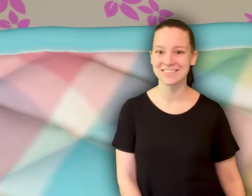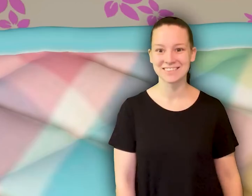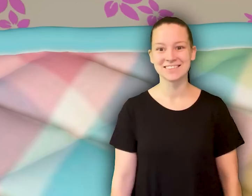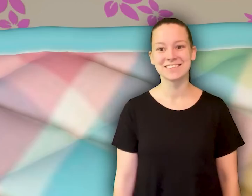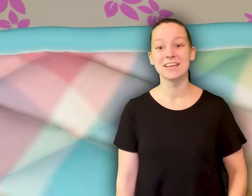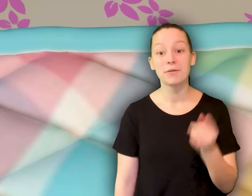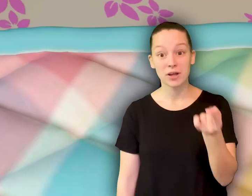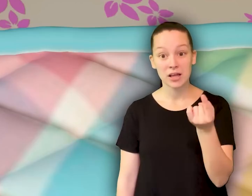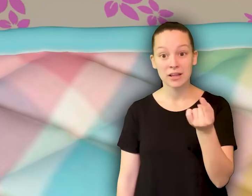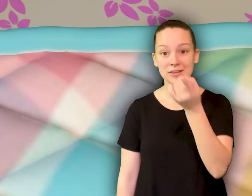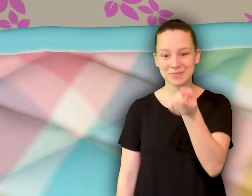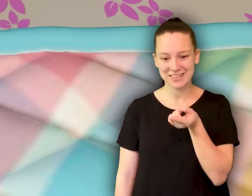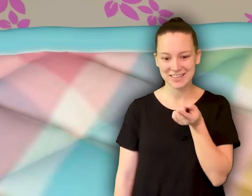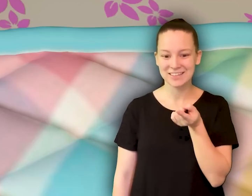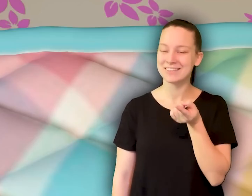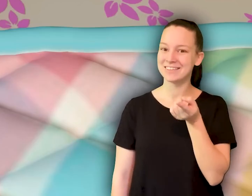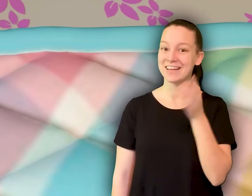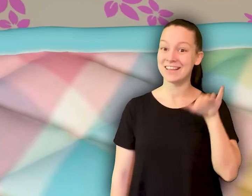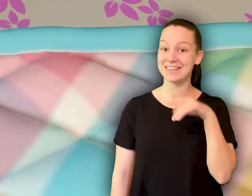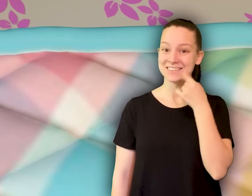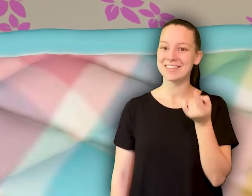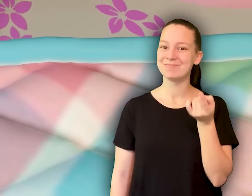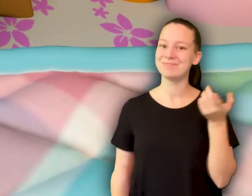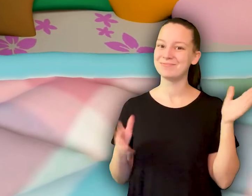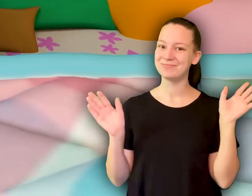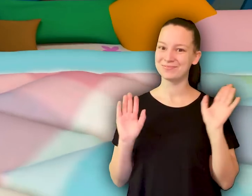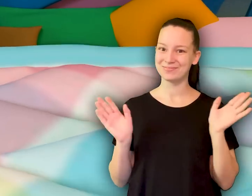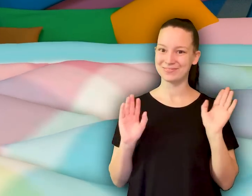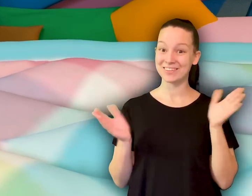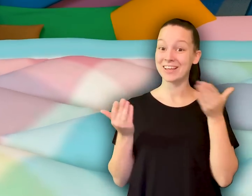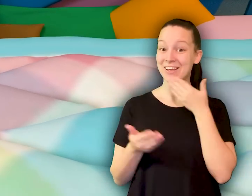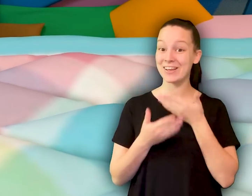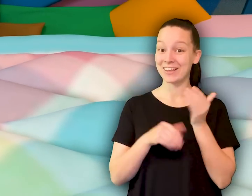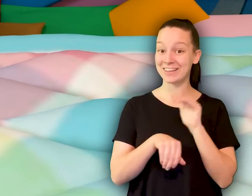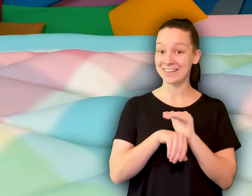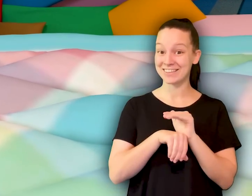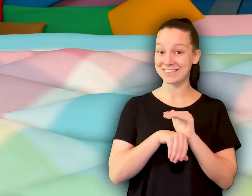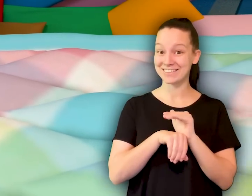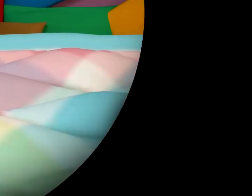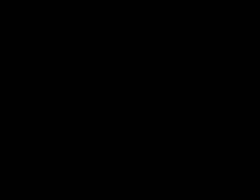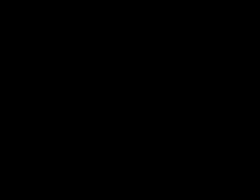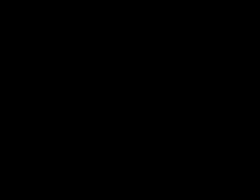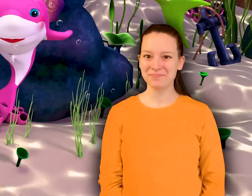out there was one in the bed and the little one said good